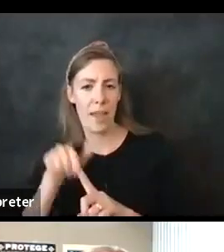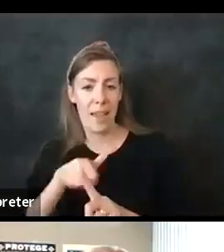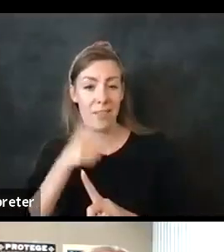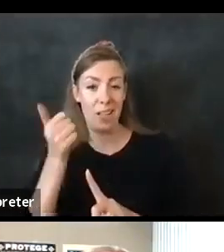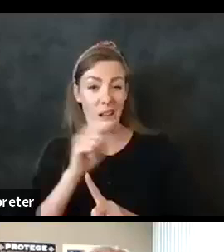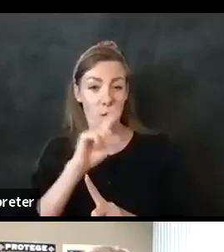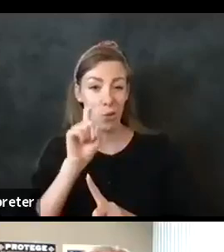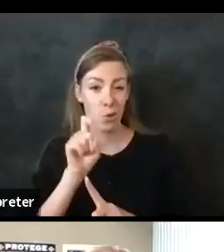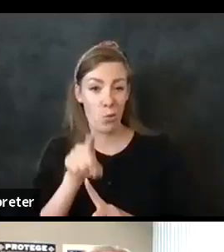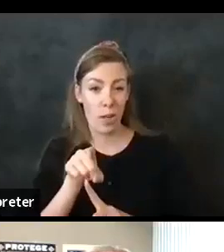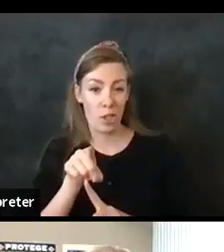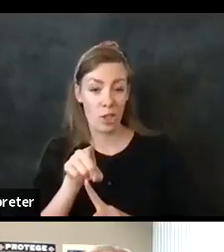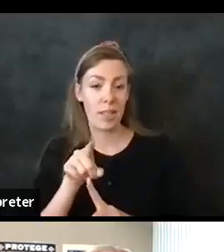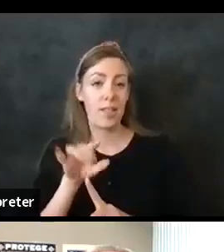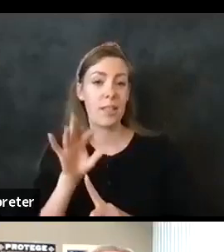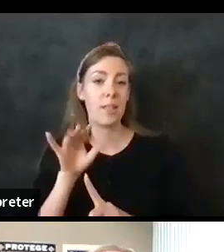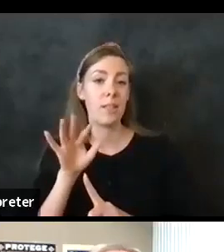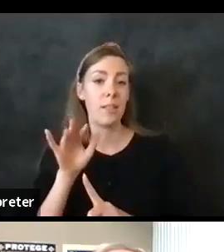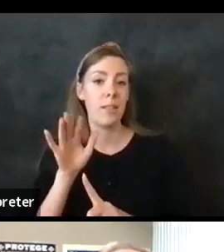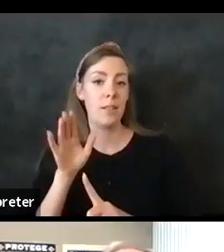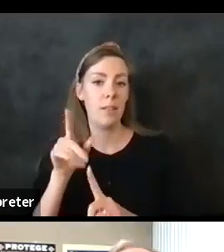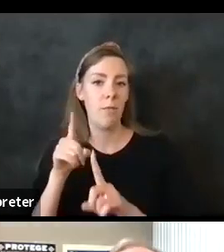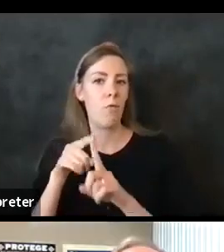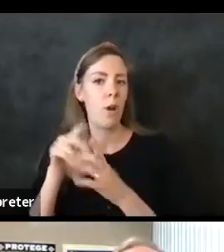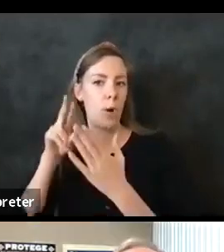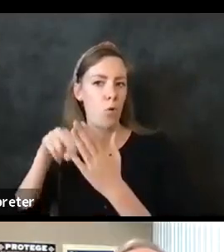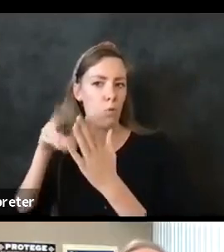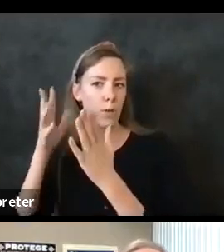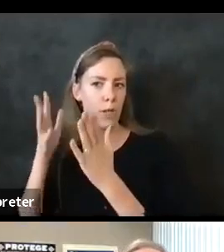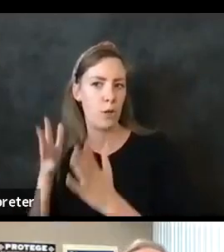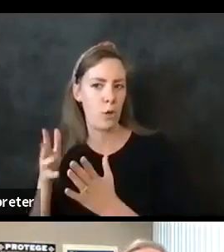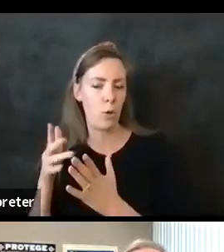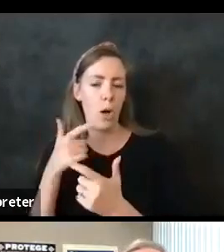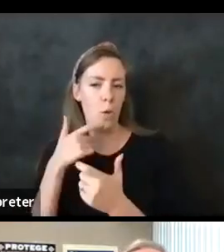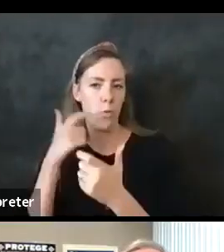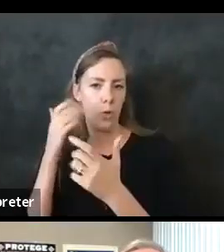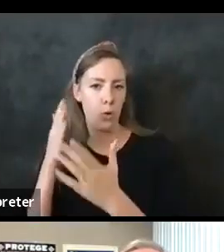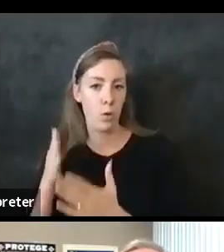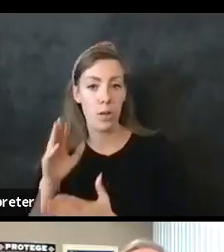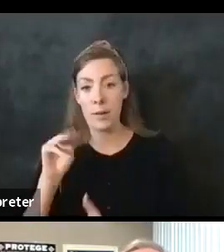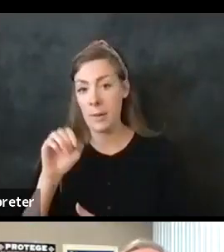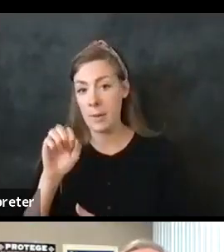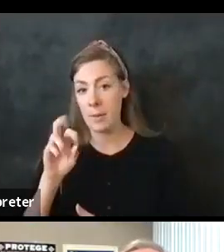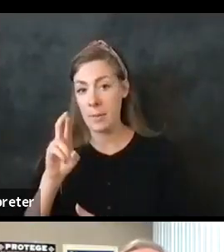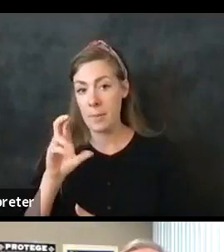that I'm going to pose that's coming from our readers, our viewers. Marcy asks,